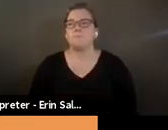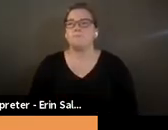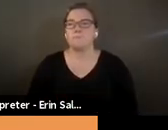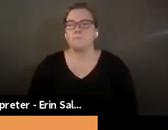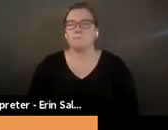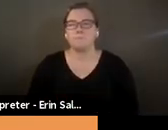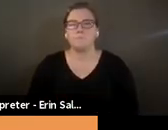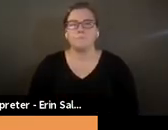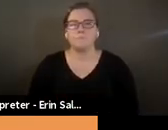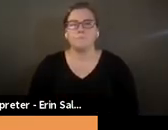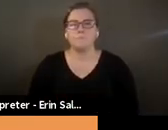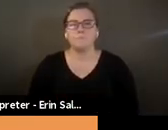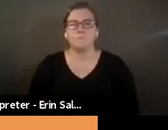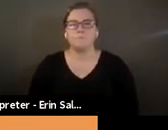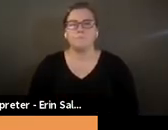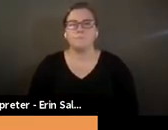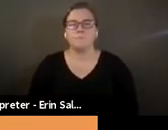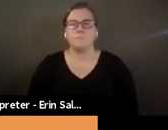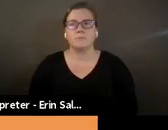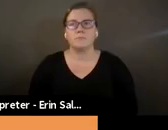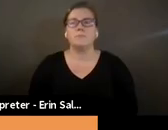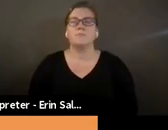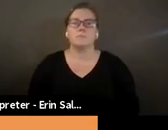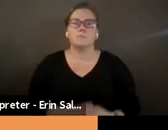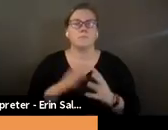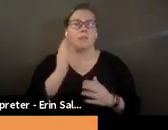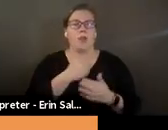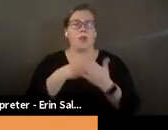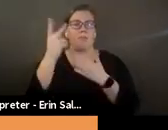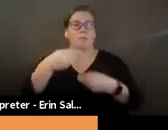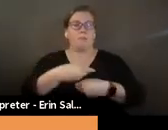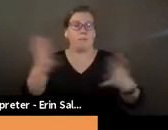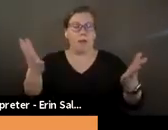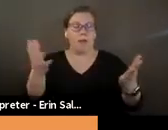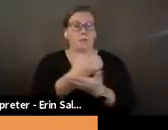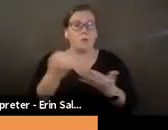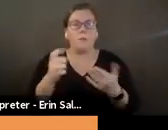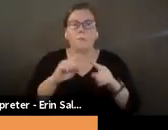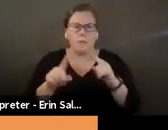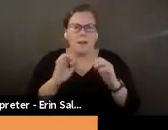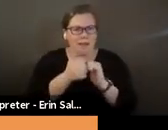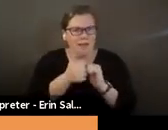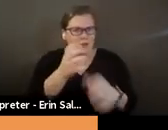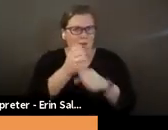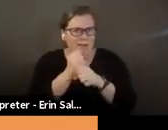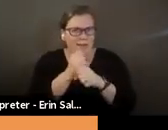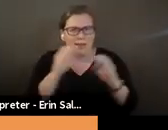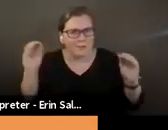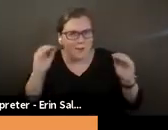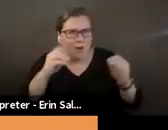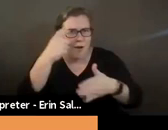So to get your equipment from our program, that is no cost. It's not going to cost you